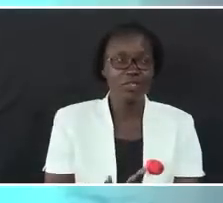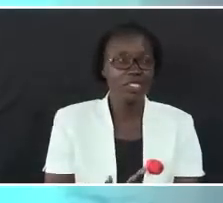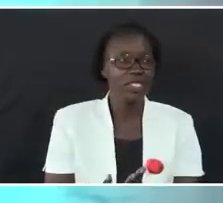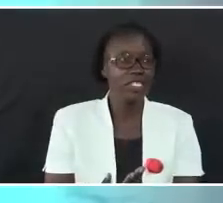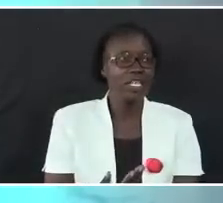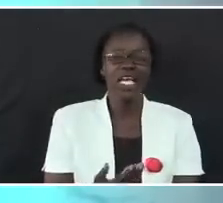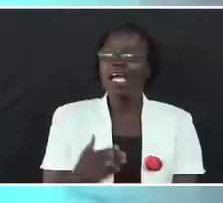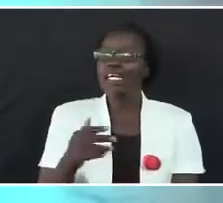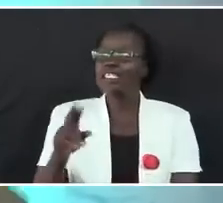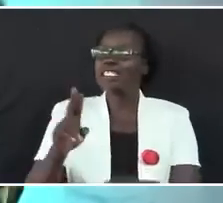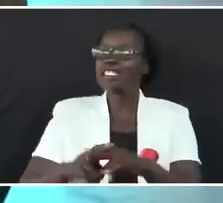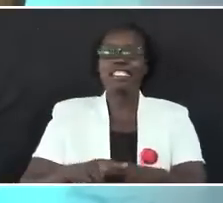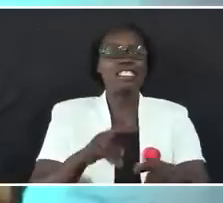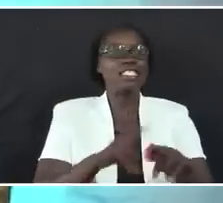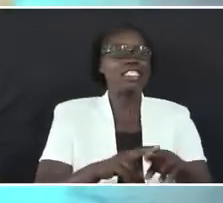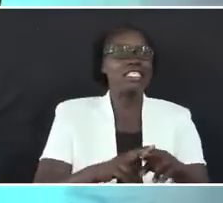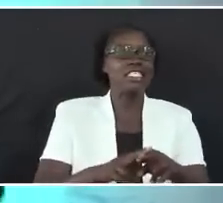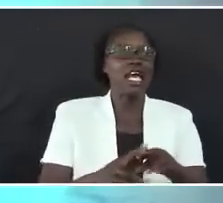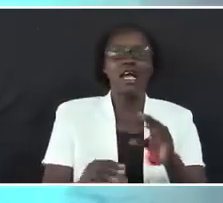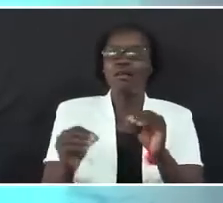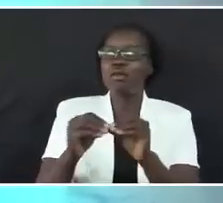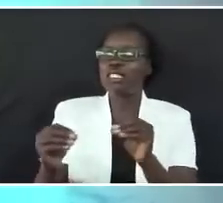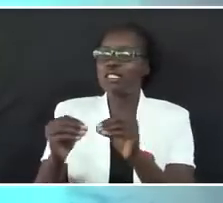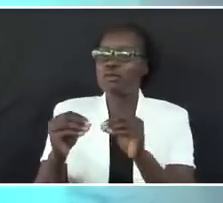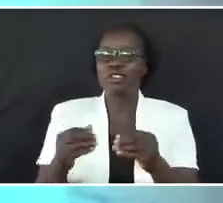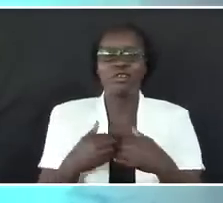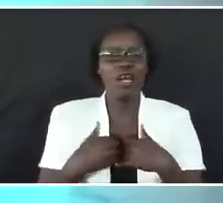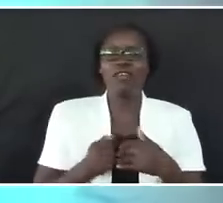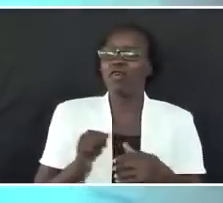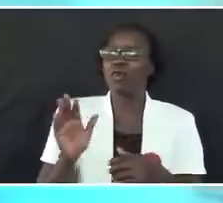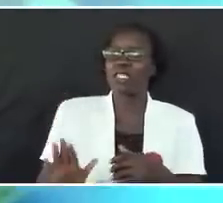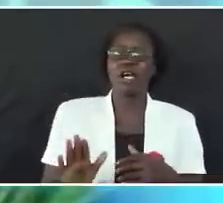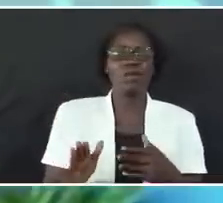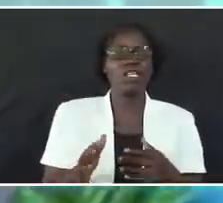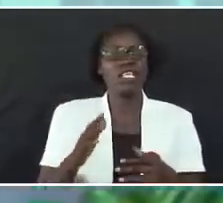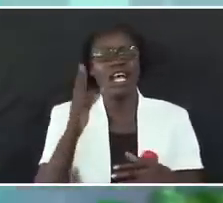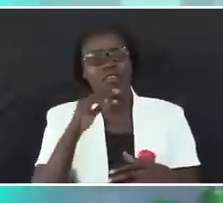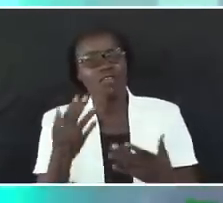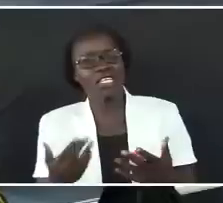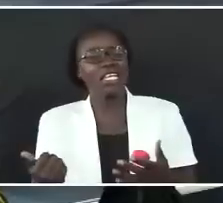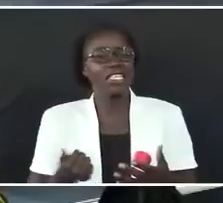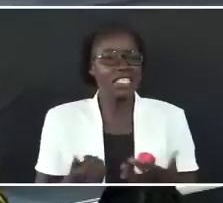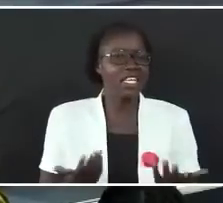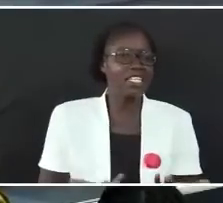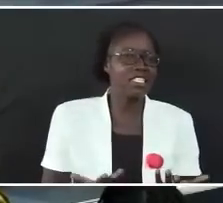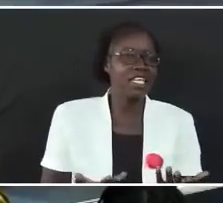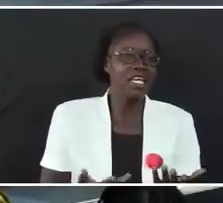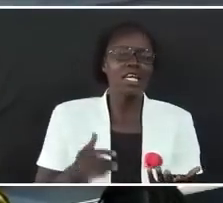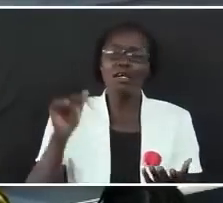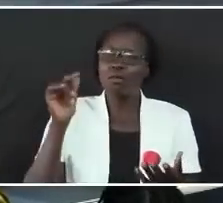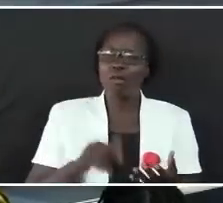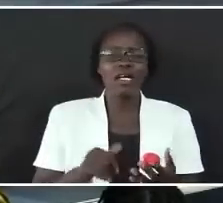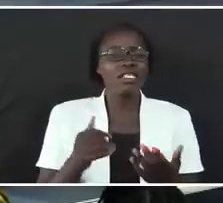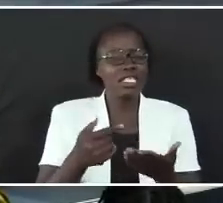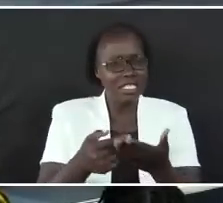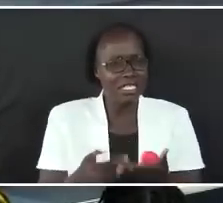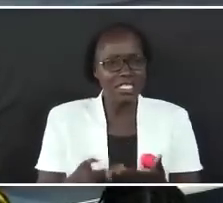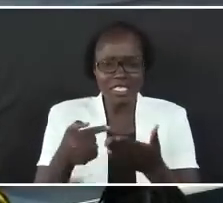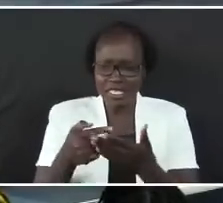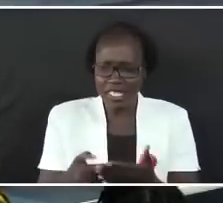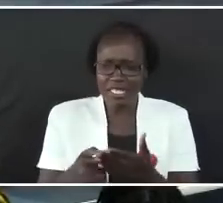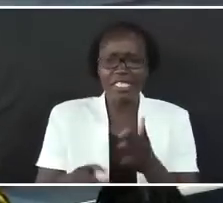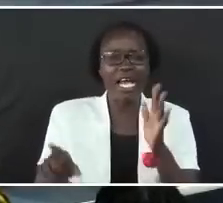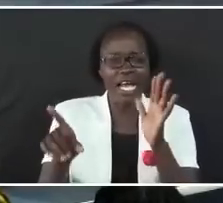The way we keep sitting with every meeting we have with her, we are just having fun as girls. He must give every discussion a